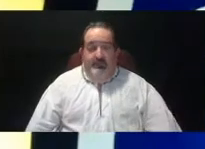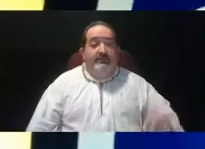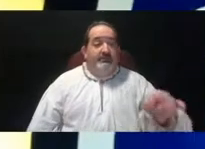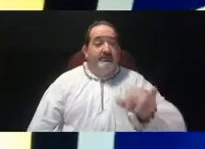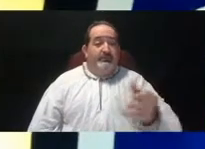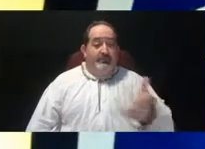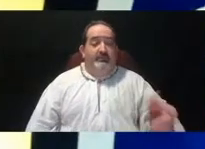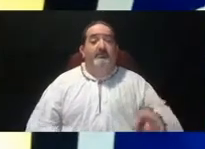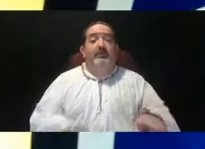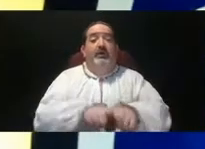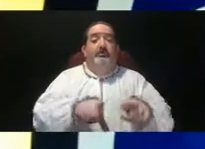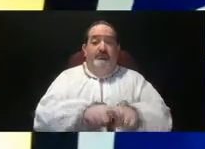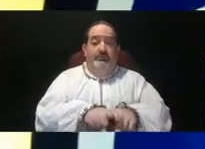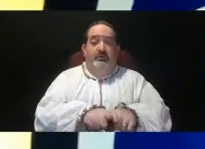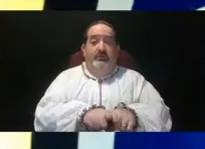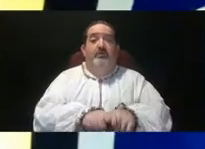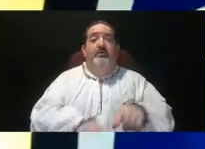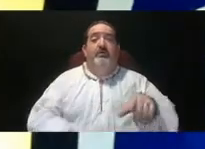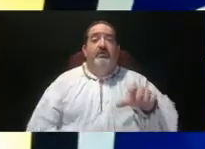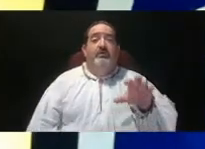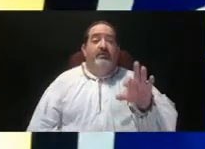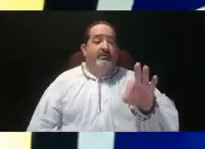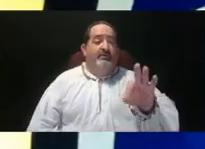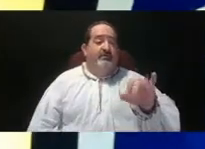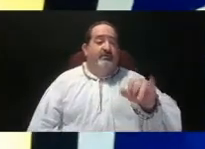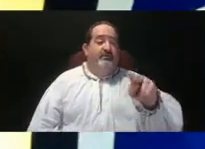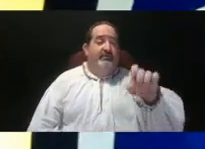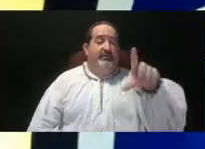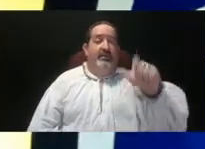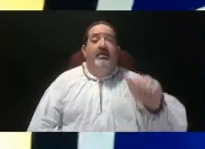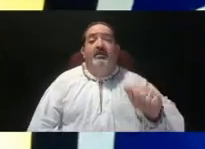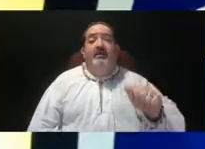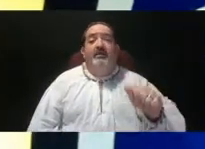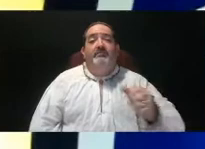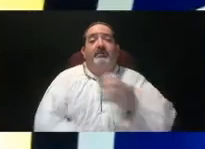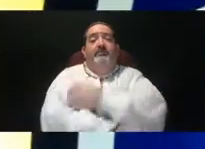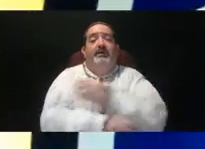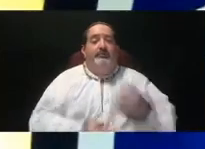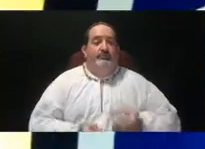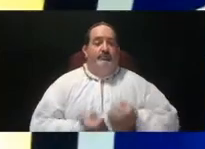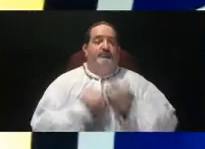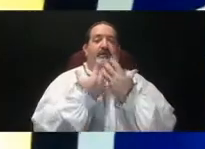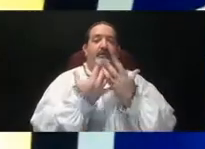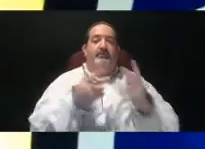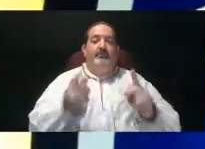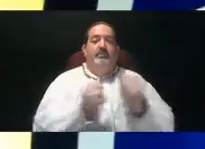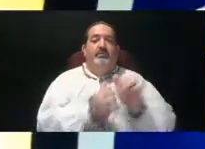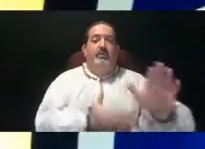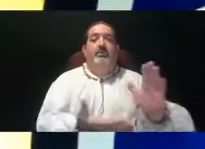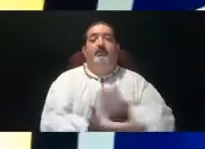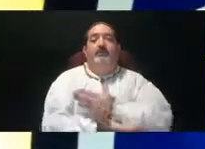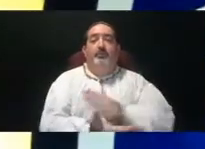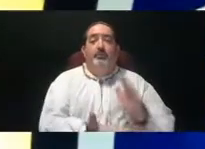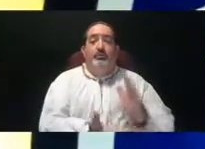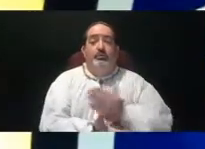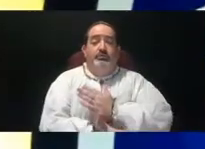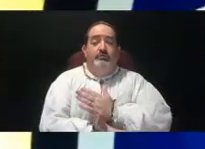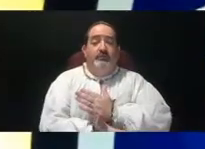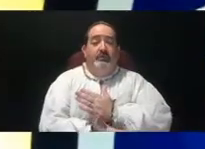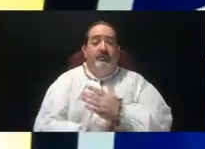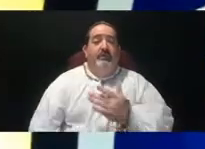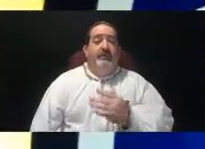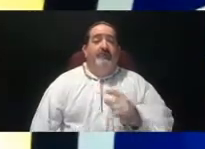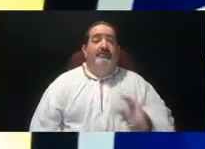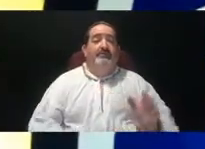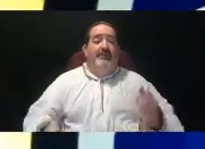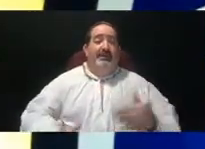but on top of that, Fenella also has the power to inspire others with her music. I am so